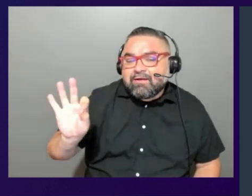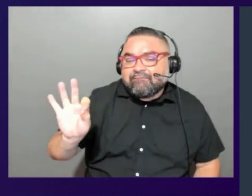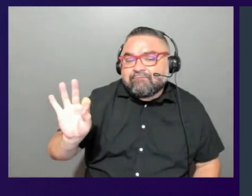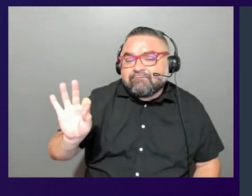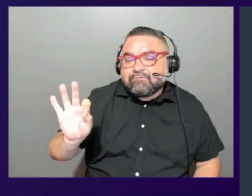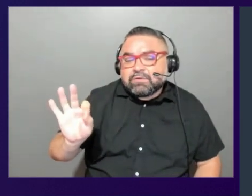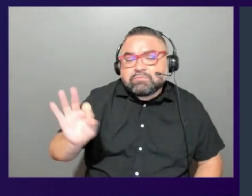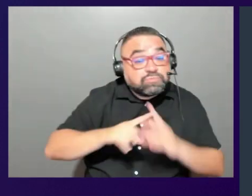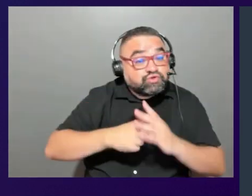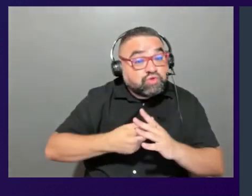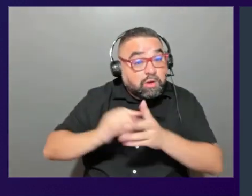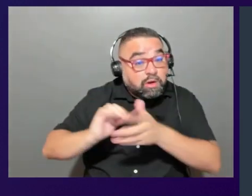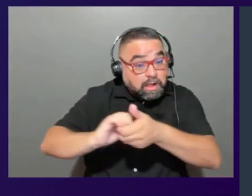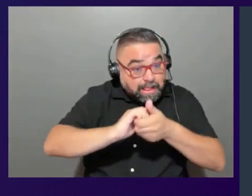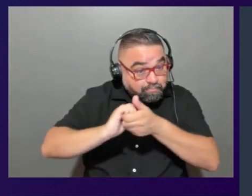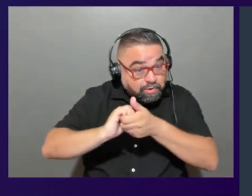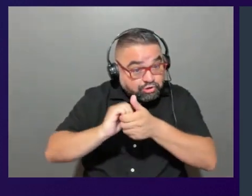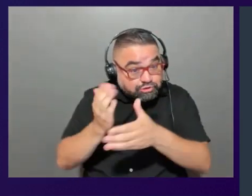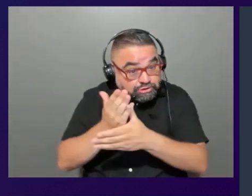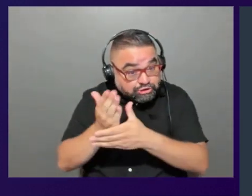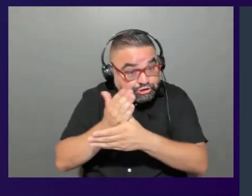and sharing.